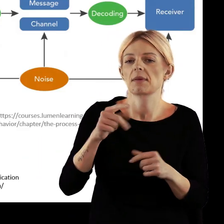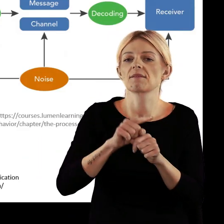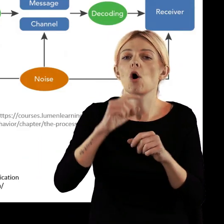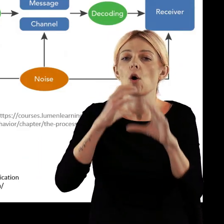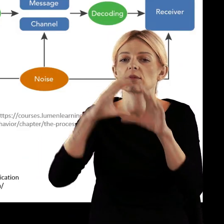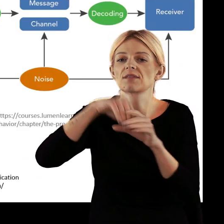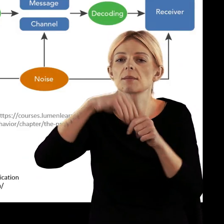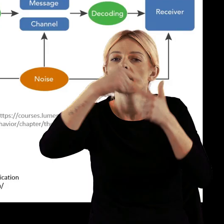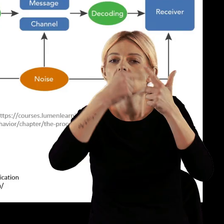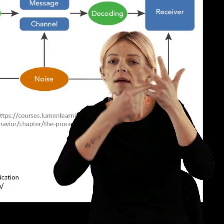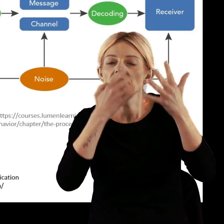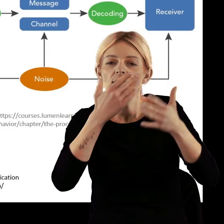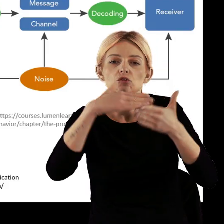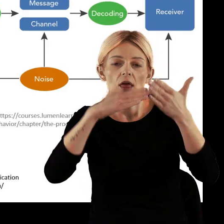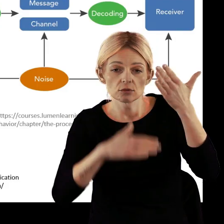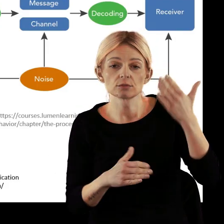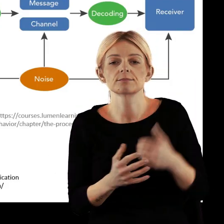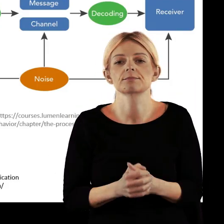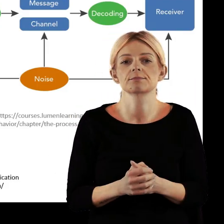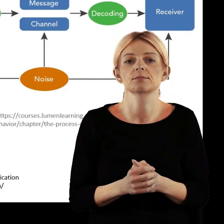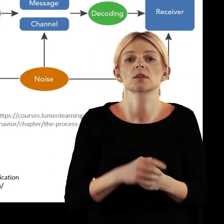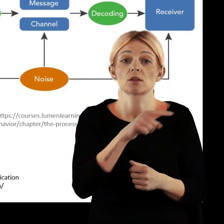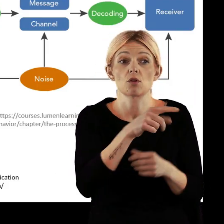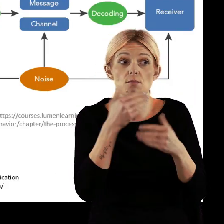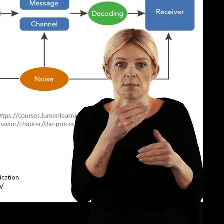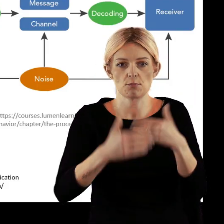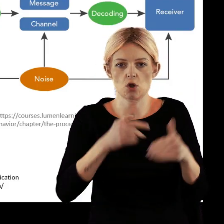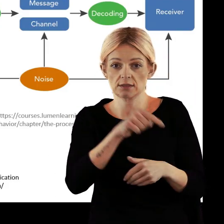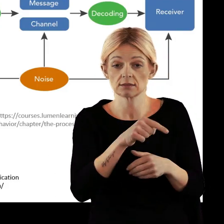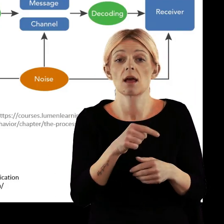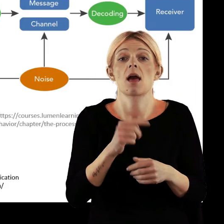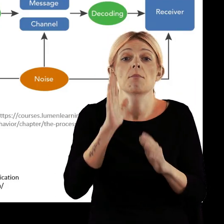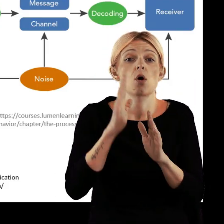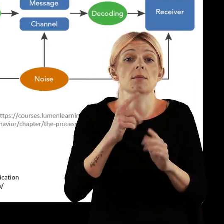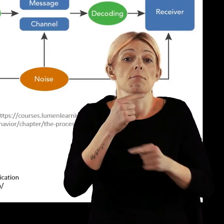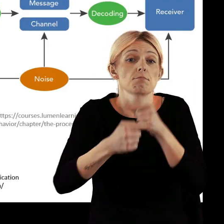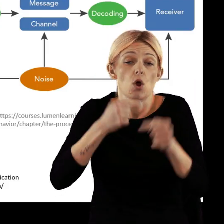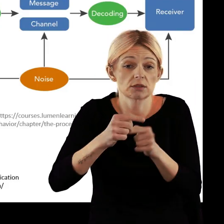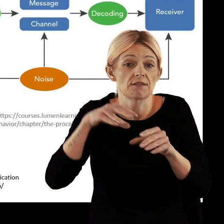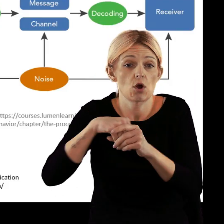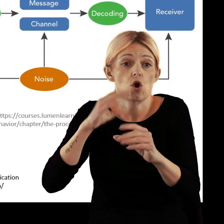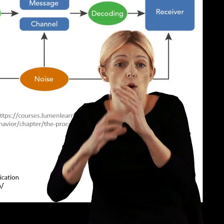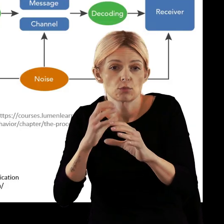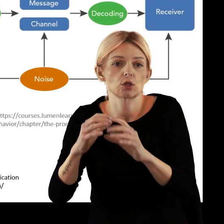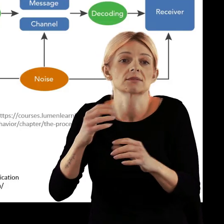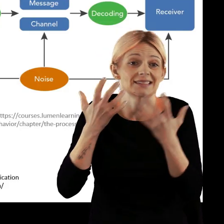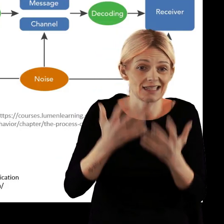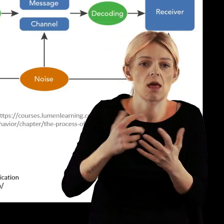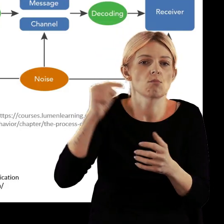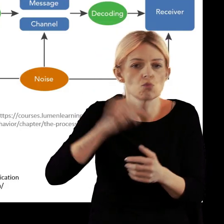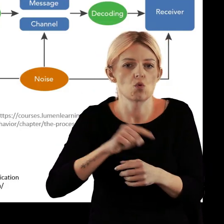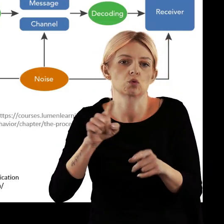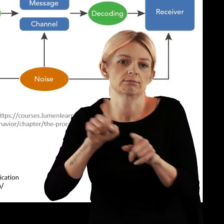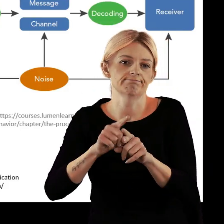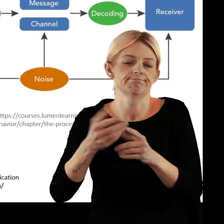the communication process to take place, we need a sender. This is a person who sends